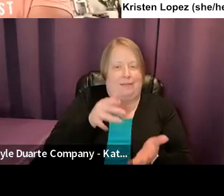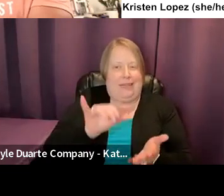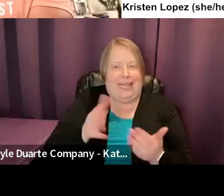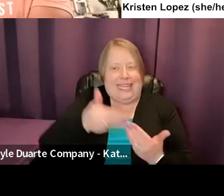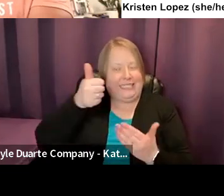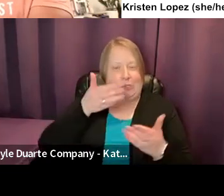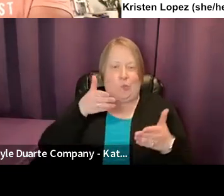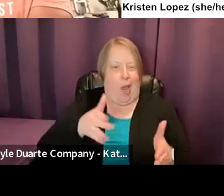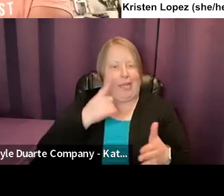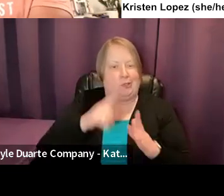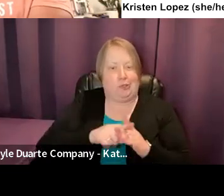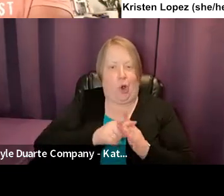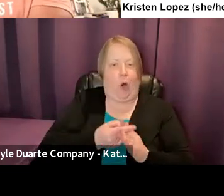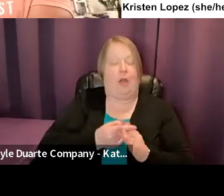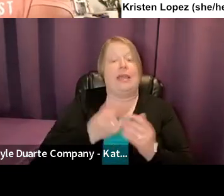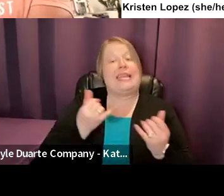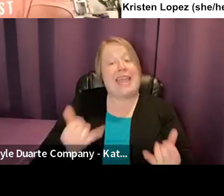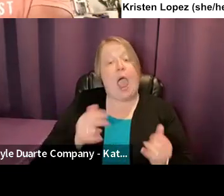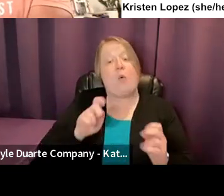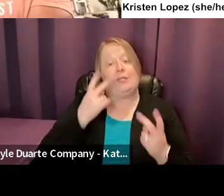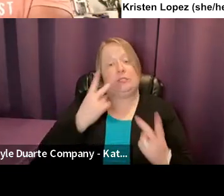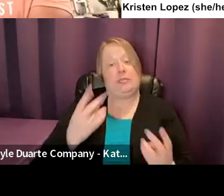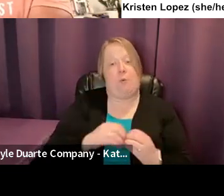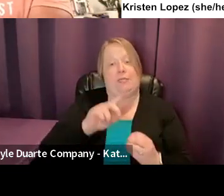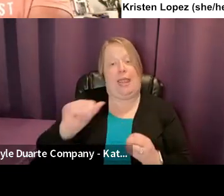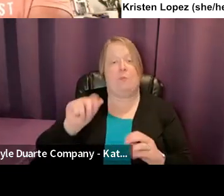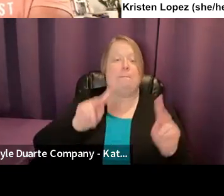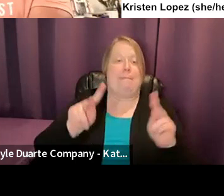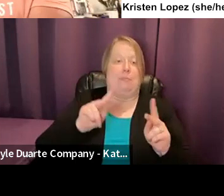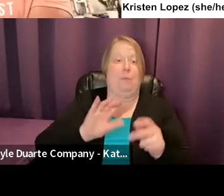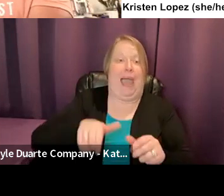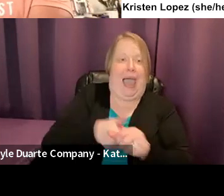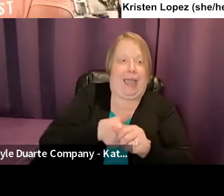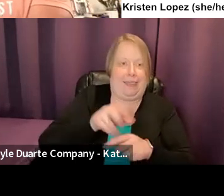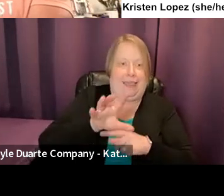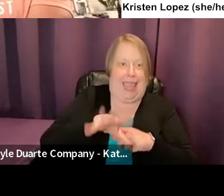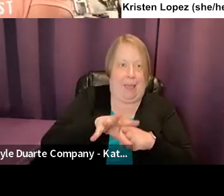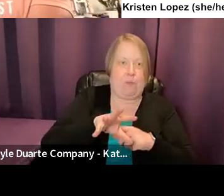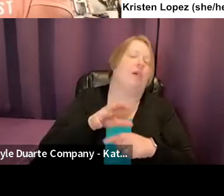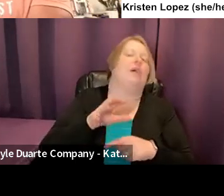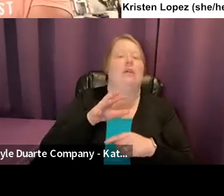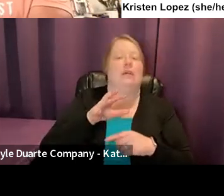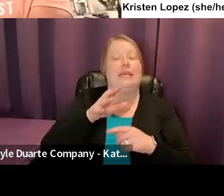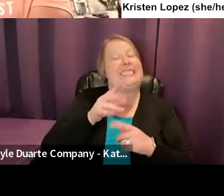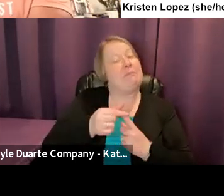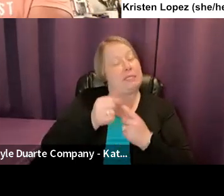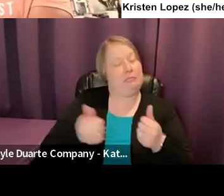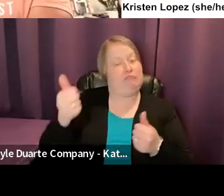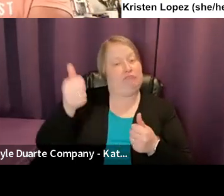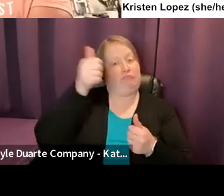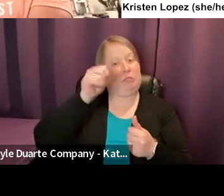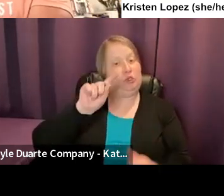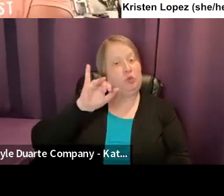more disabled people behind the camera. More importantly, in executive positions at studios, because that's the only way things